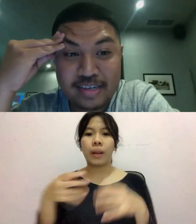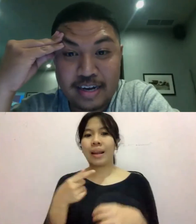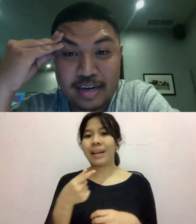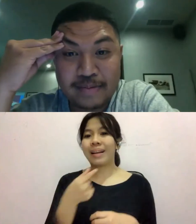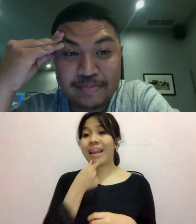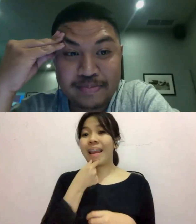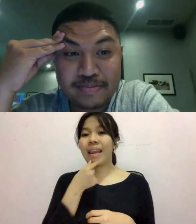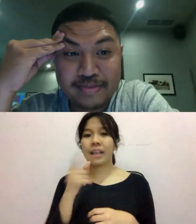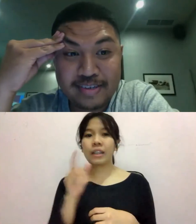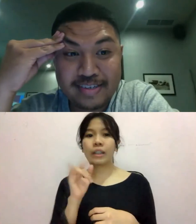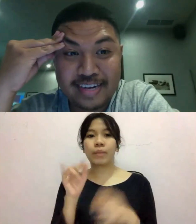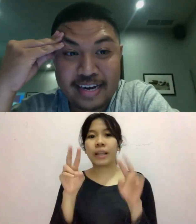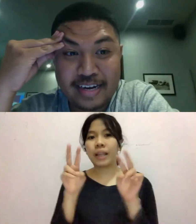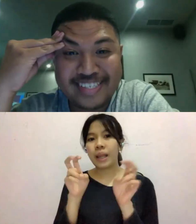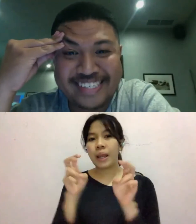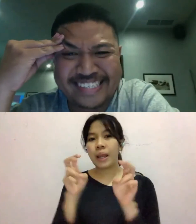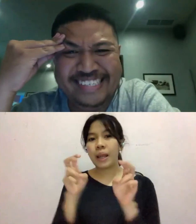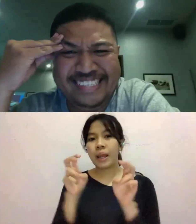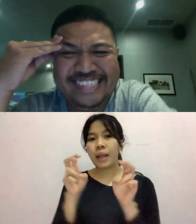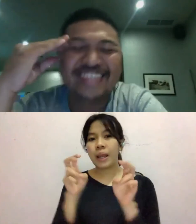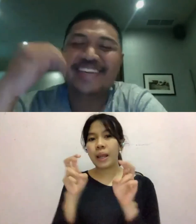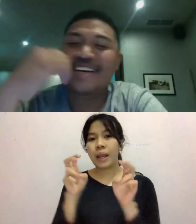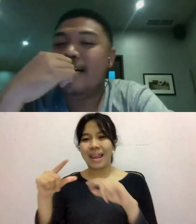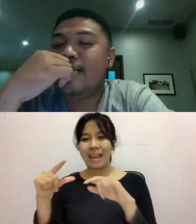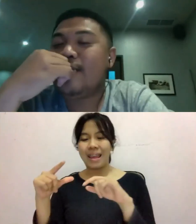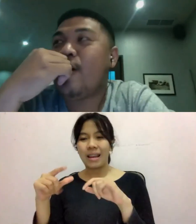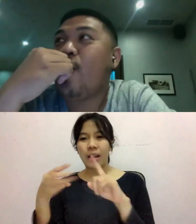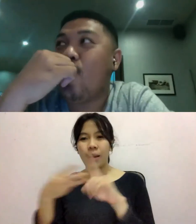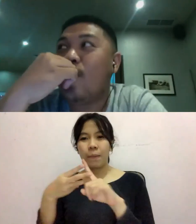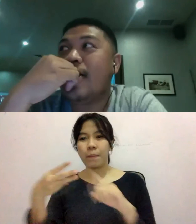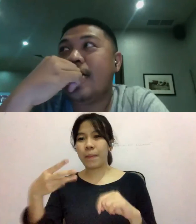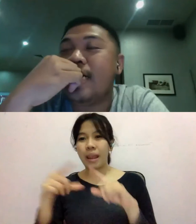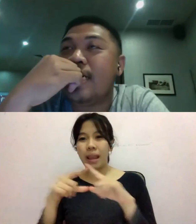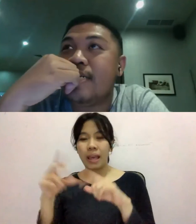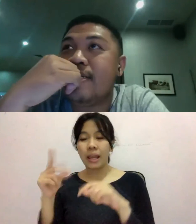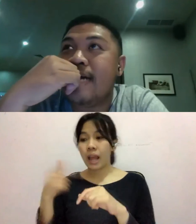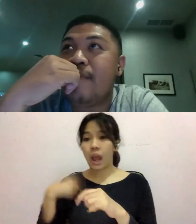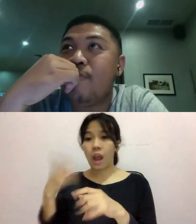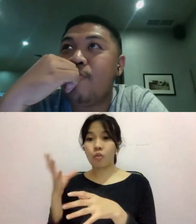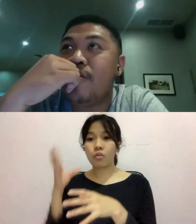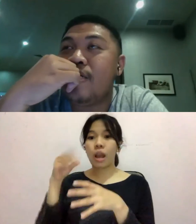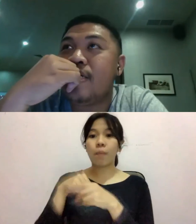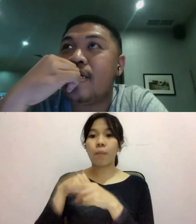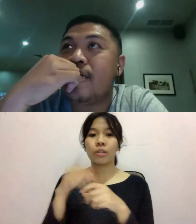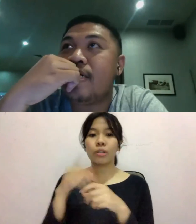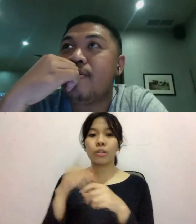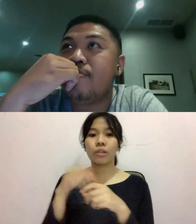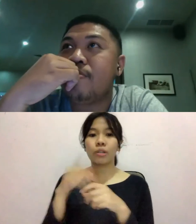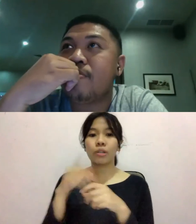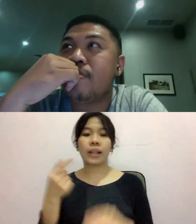new to me. Okay. Yeah. So that moment,